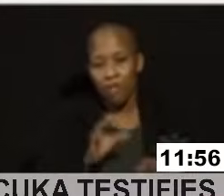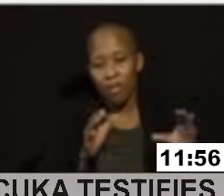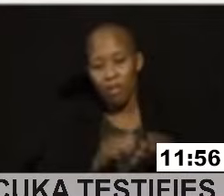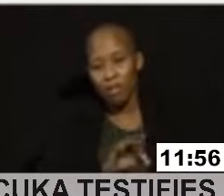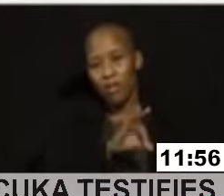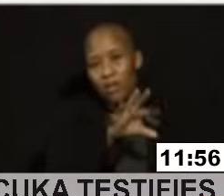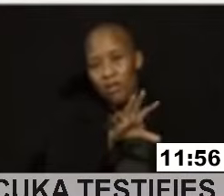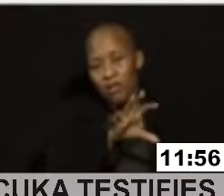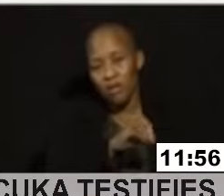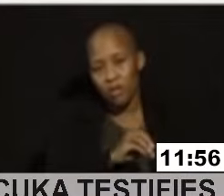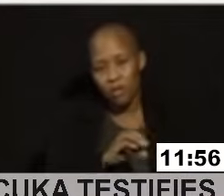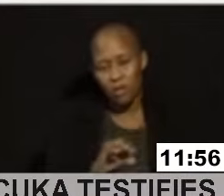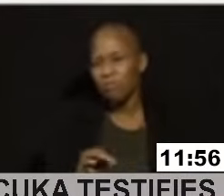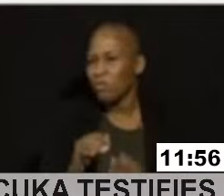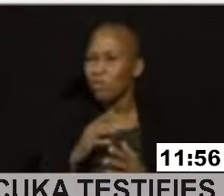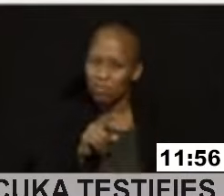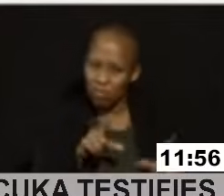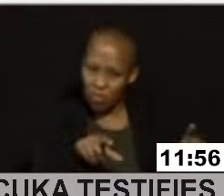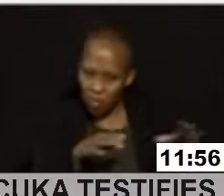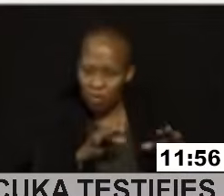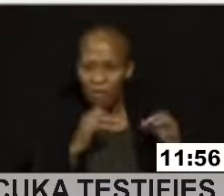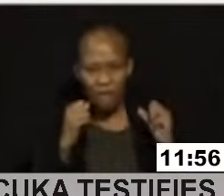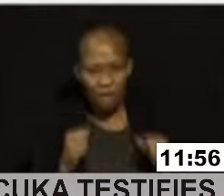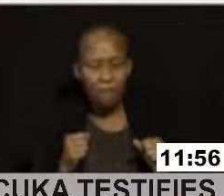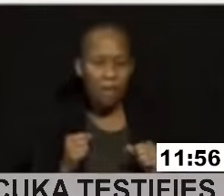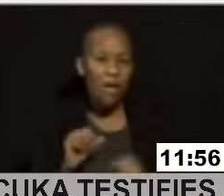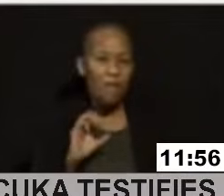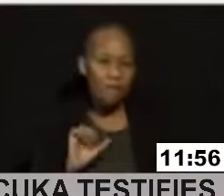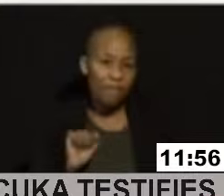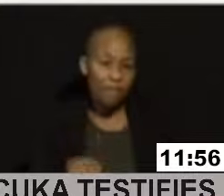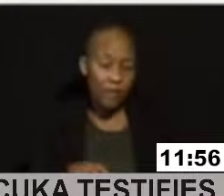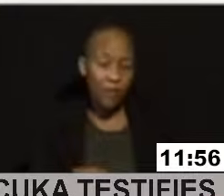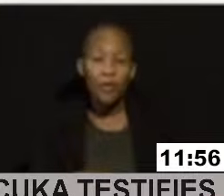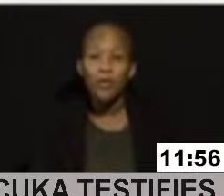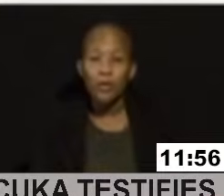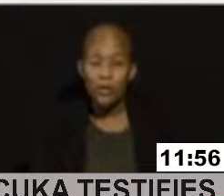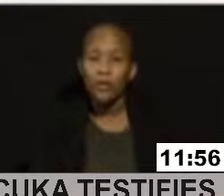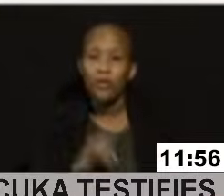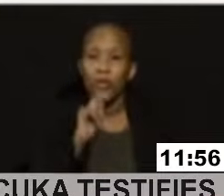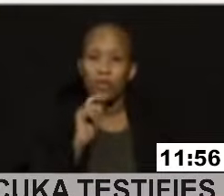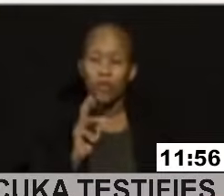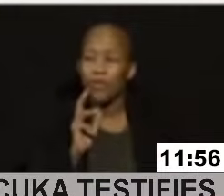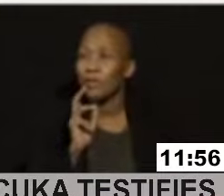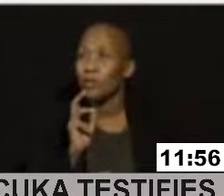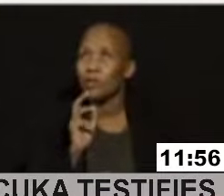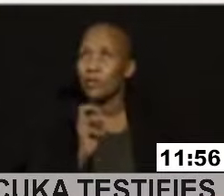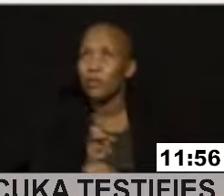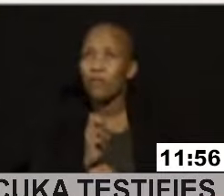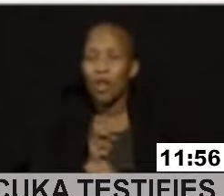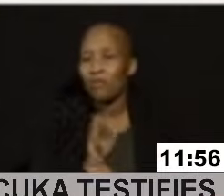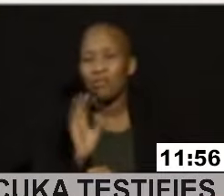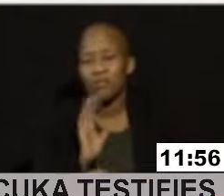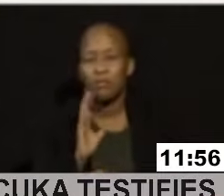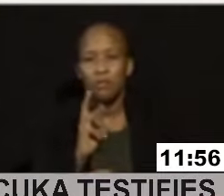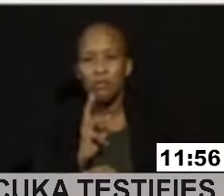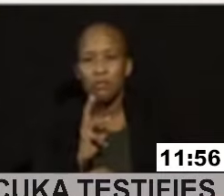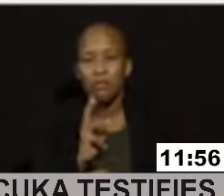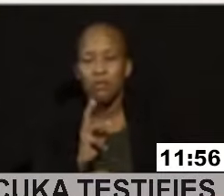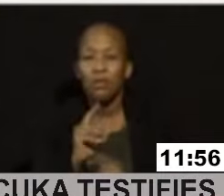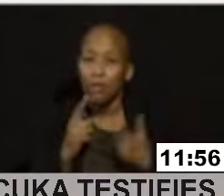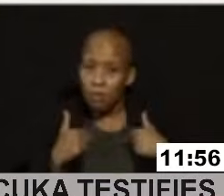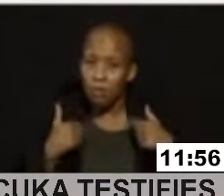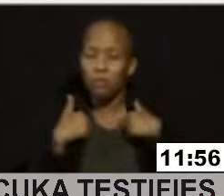thinly. You see, the difficulty that, well, it was not the difficulty. I mean, what we